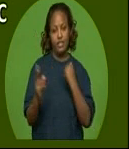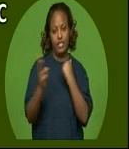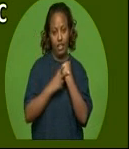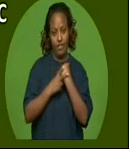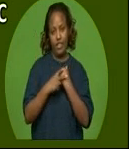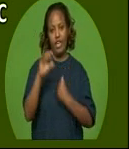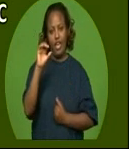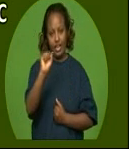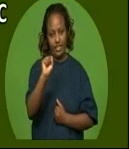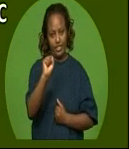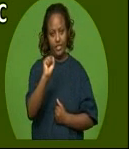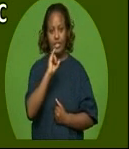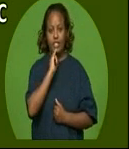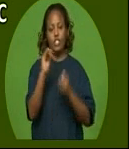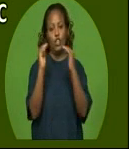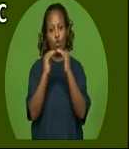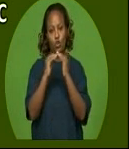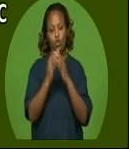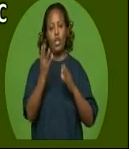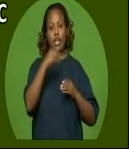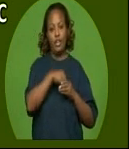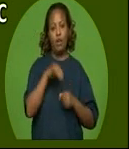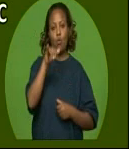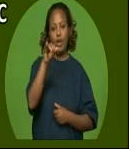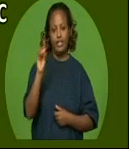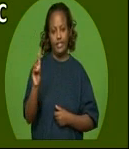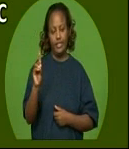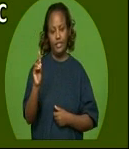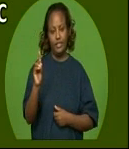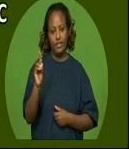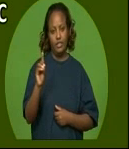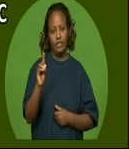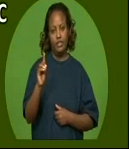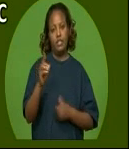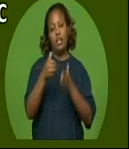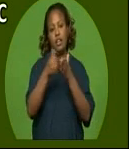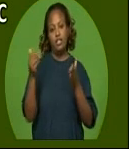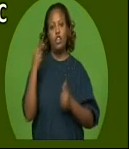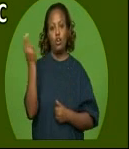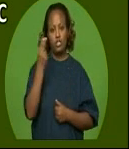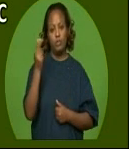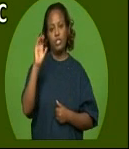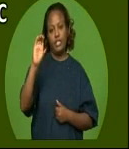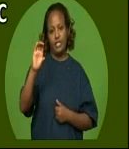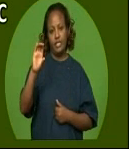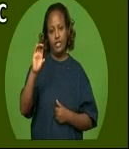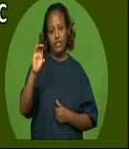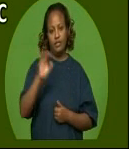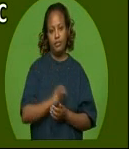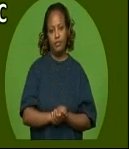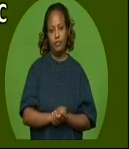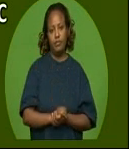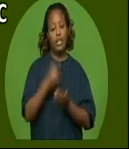Mathematically, saving S is equal to income YD less consumption